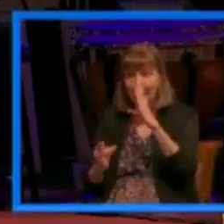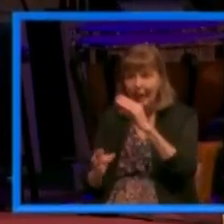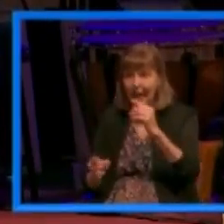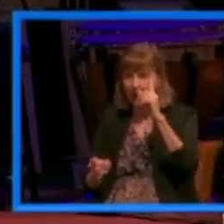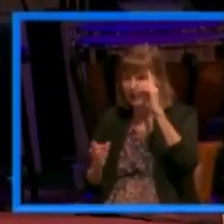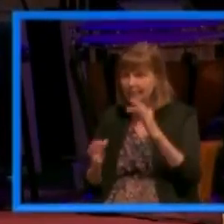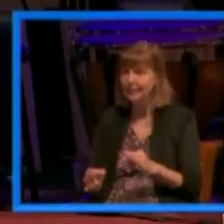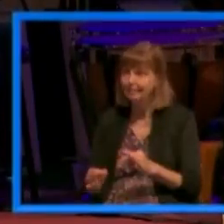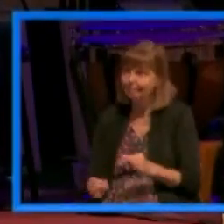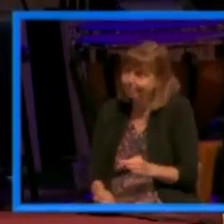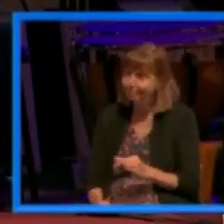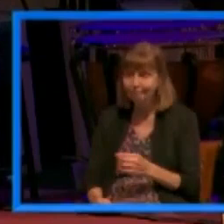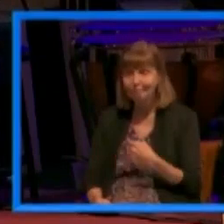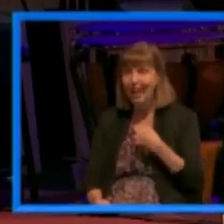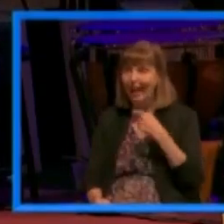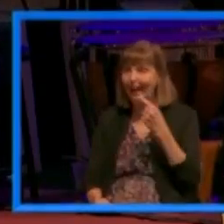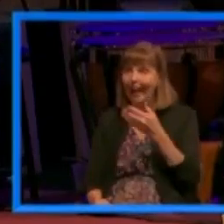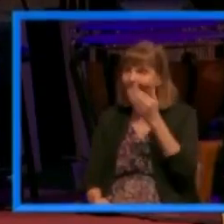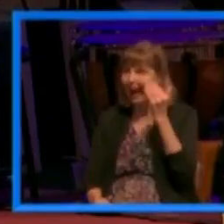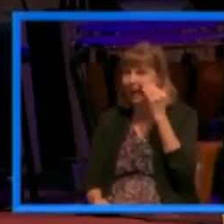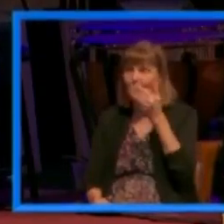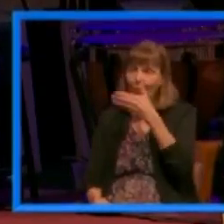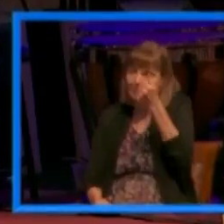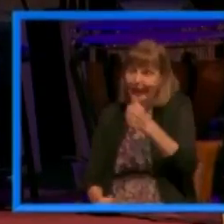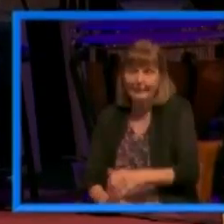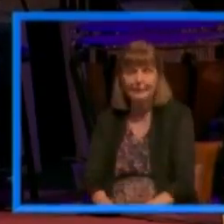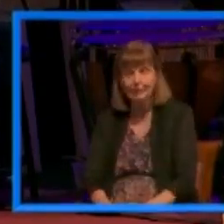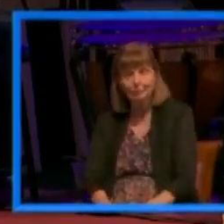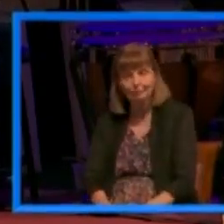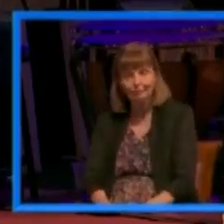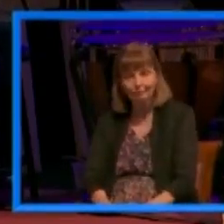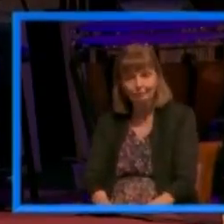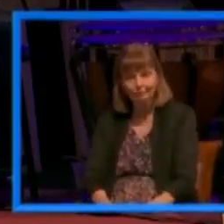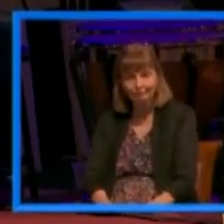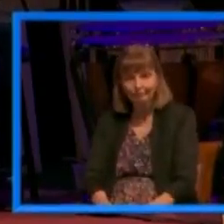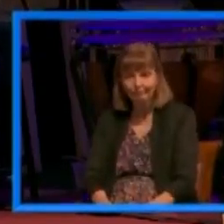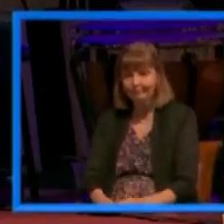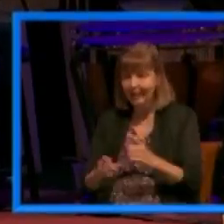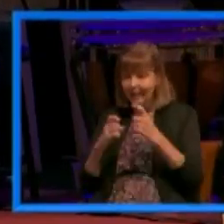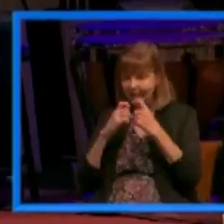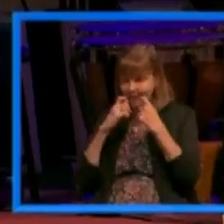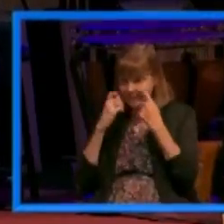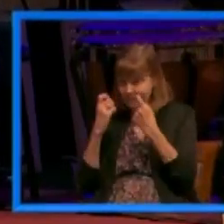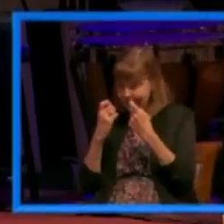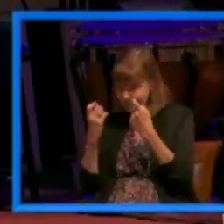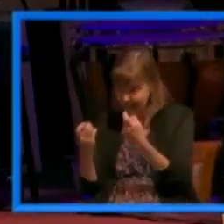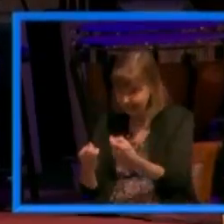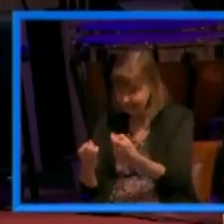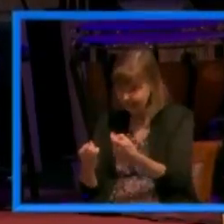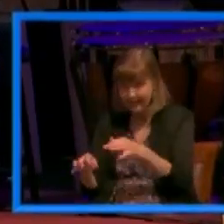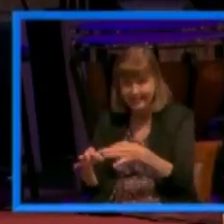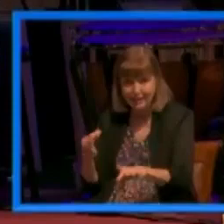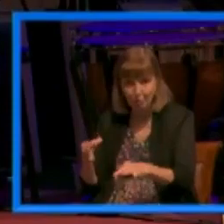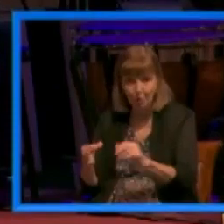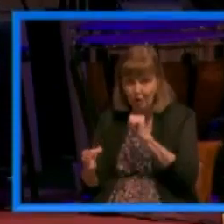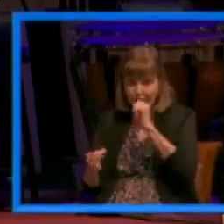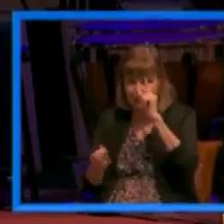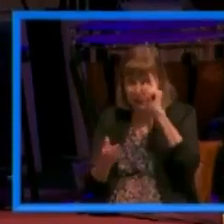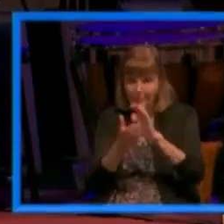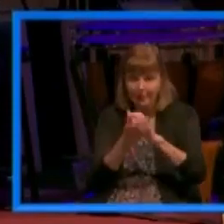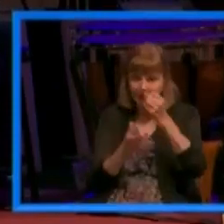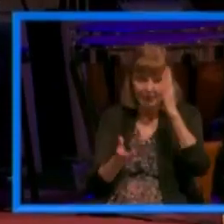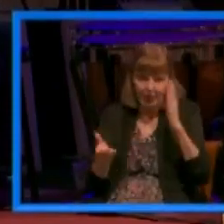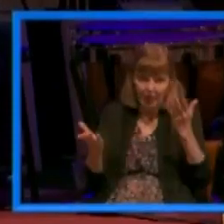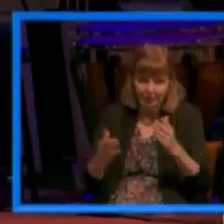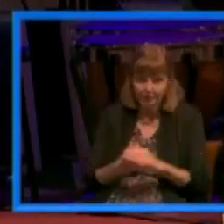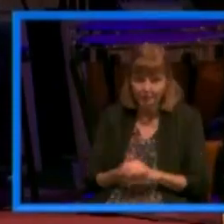what's best. Sin is simply not believing God. The Apostle Paul would